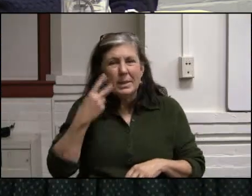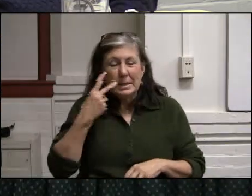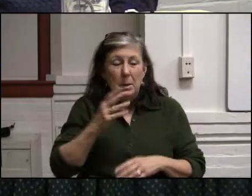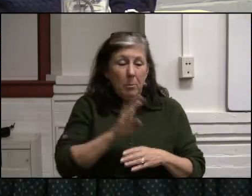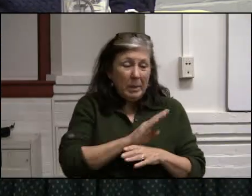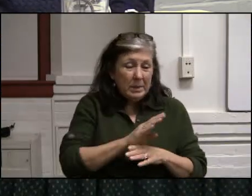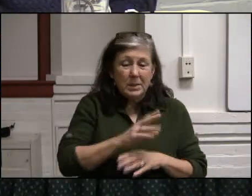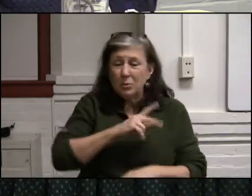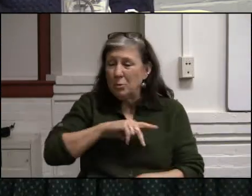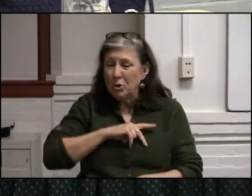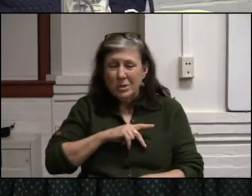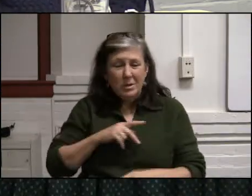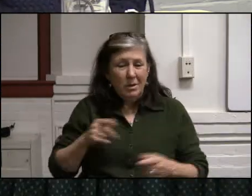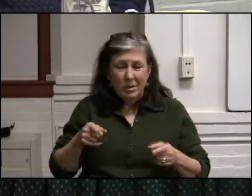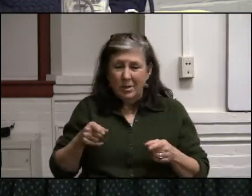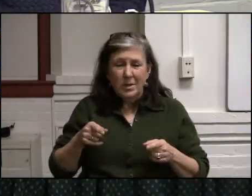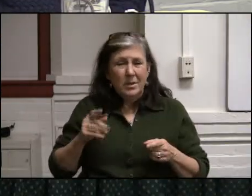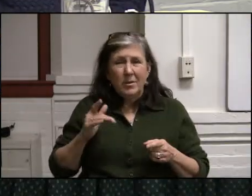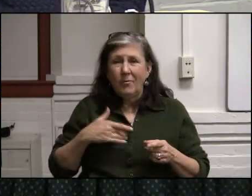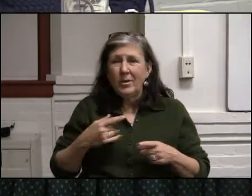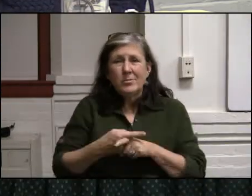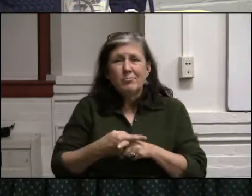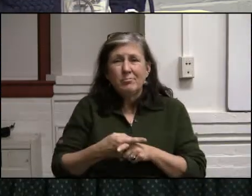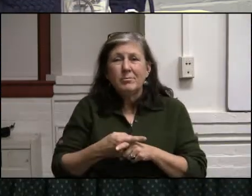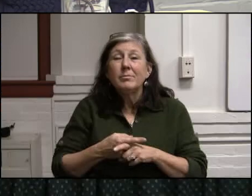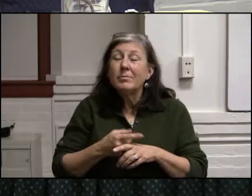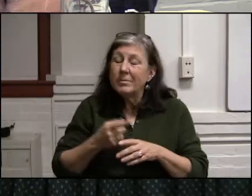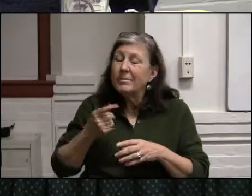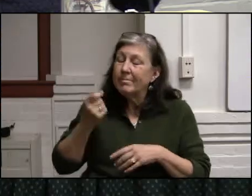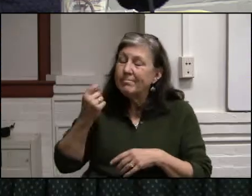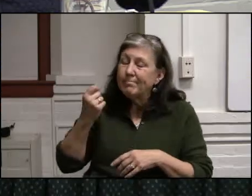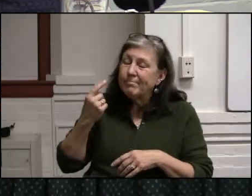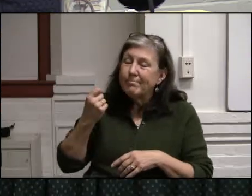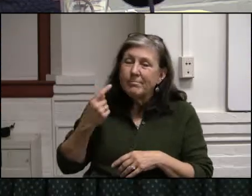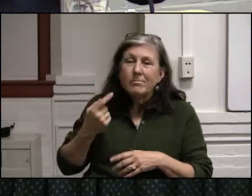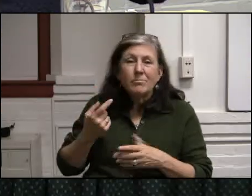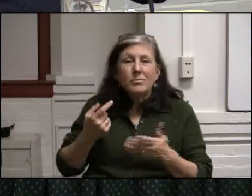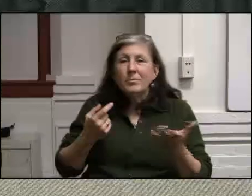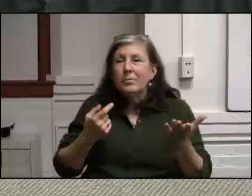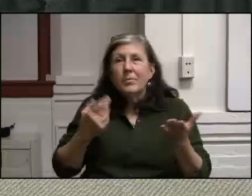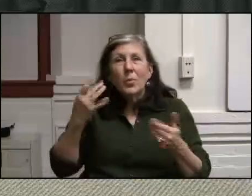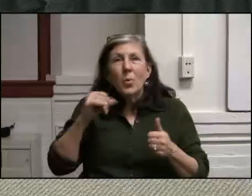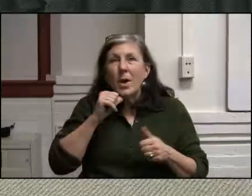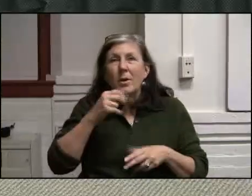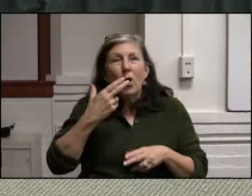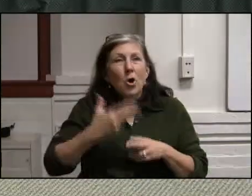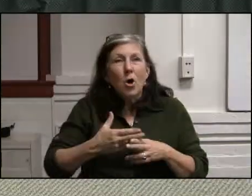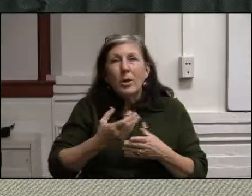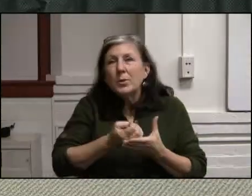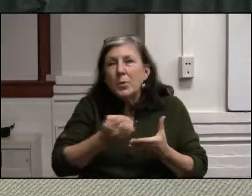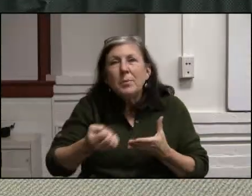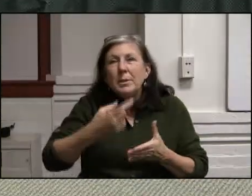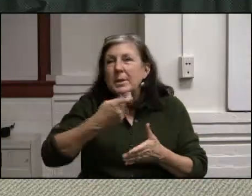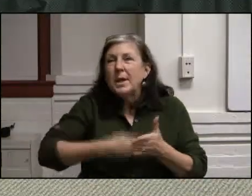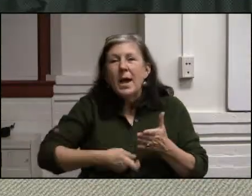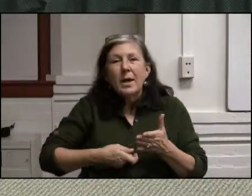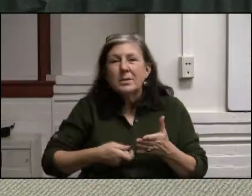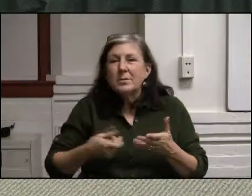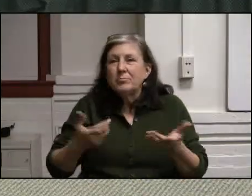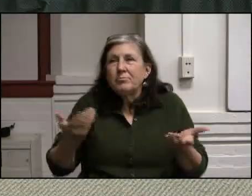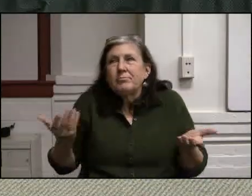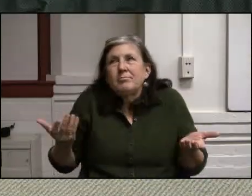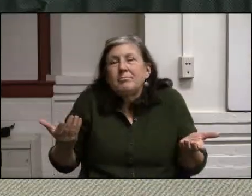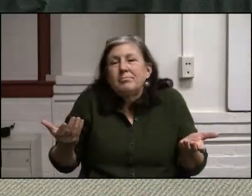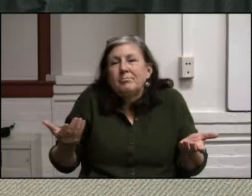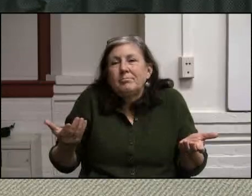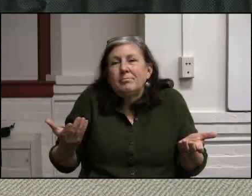feels... totally agree. Right. Okay, keep them Yeah. separate. Unless it's your Why it's personal not an business. equipment tax or something else like that is a good